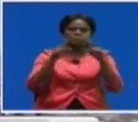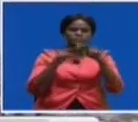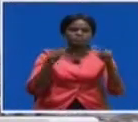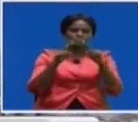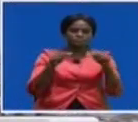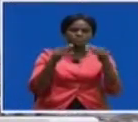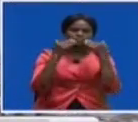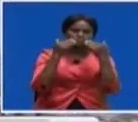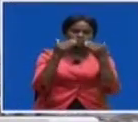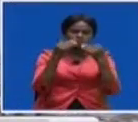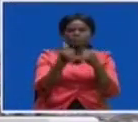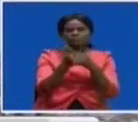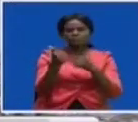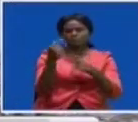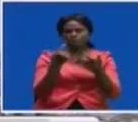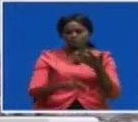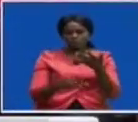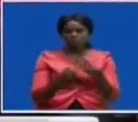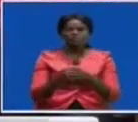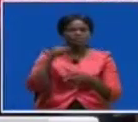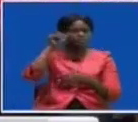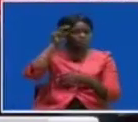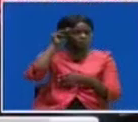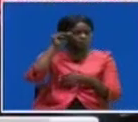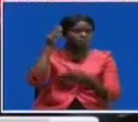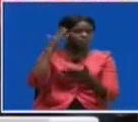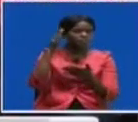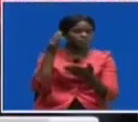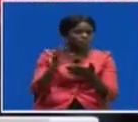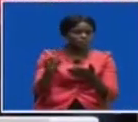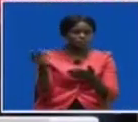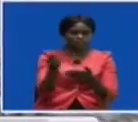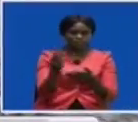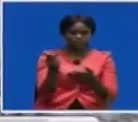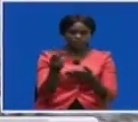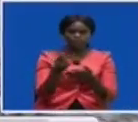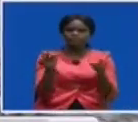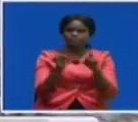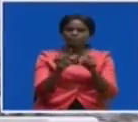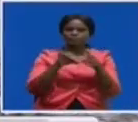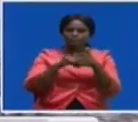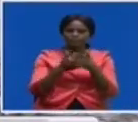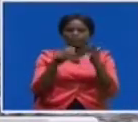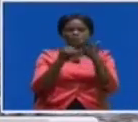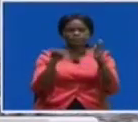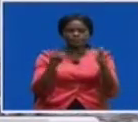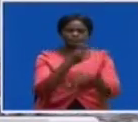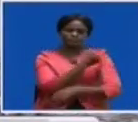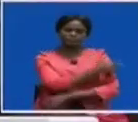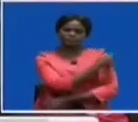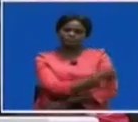Tuletotera chimbi chintu ba minister na permanent secretary ku initiative ya ma clinics